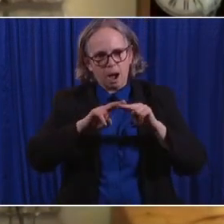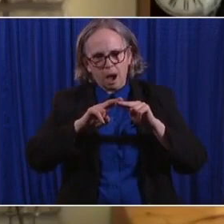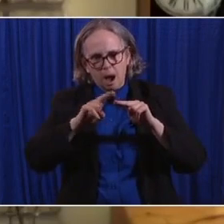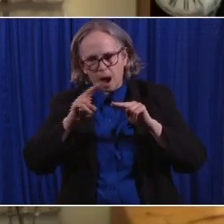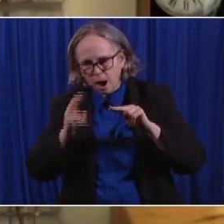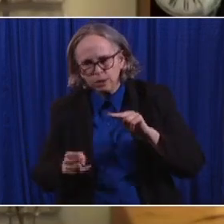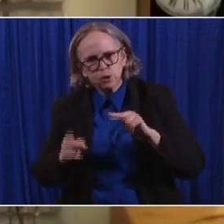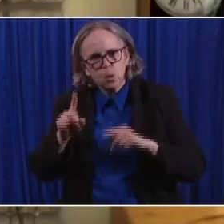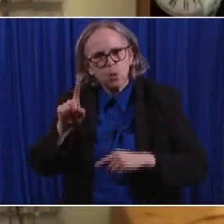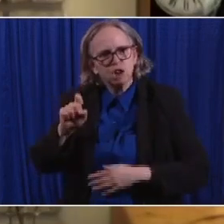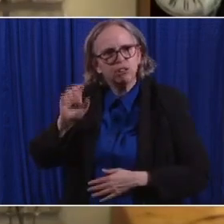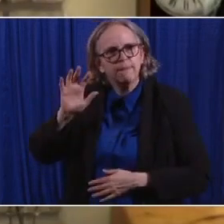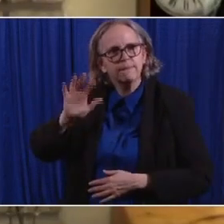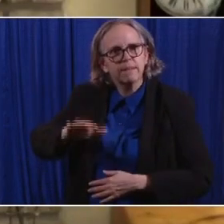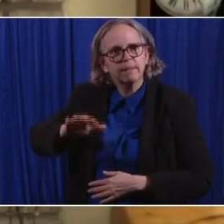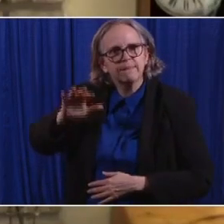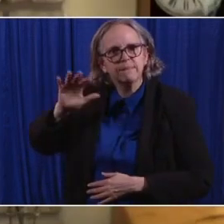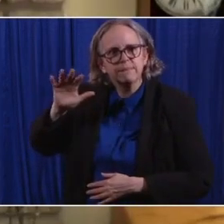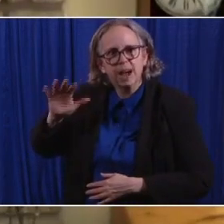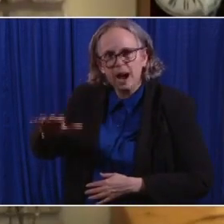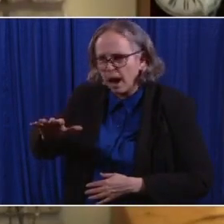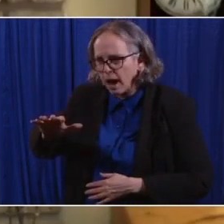180 to 155.